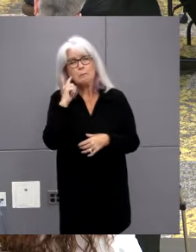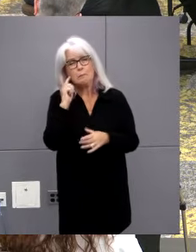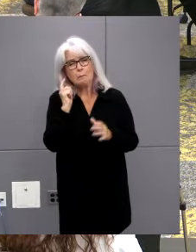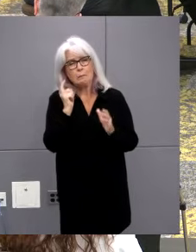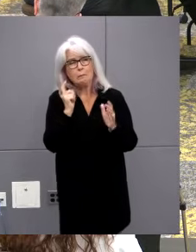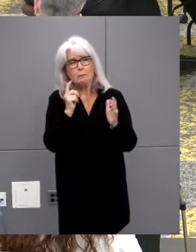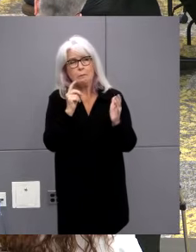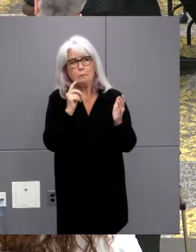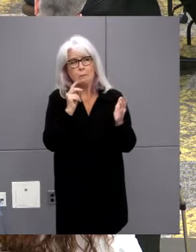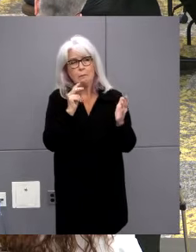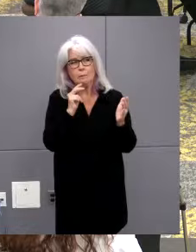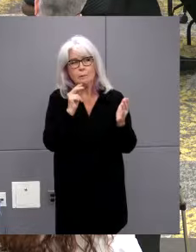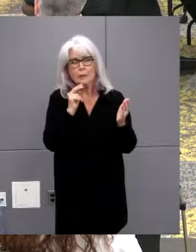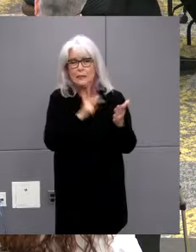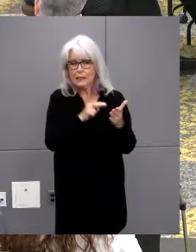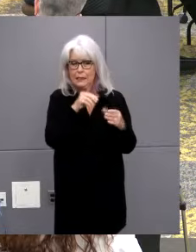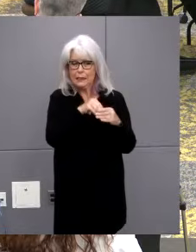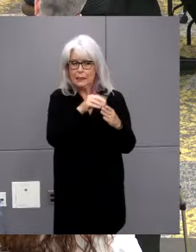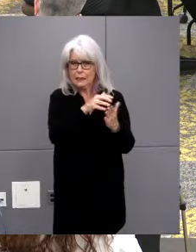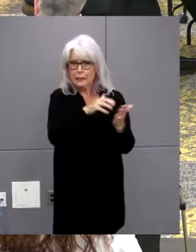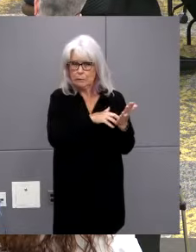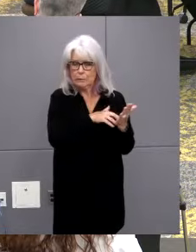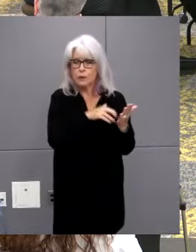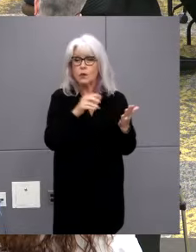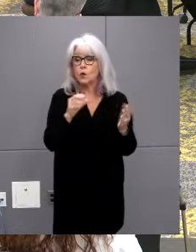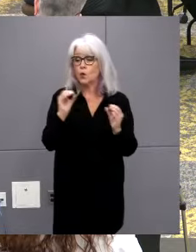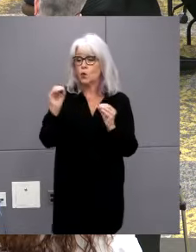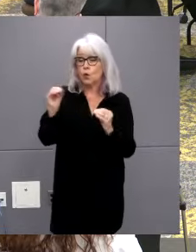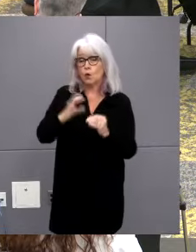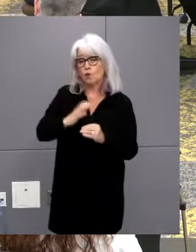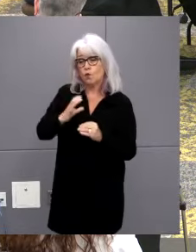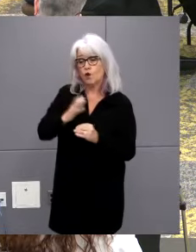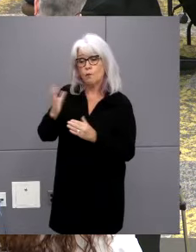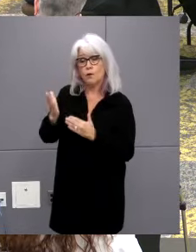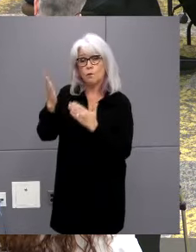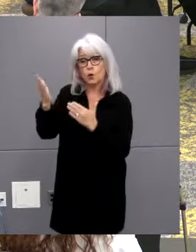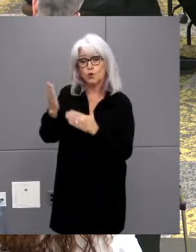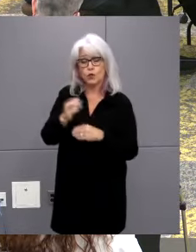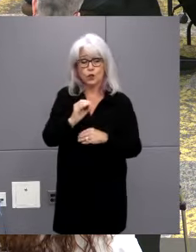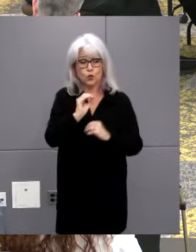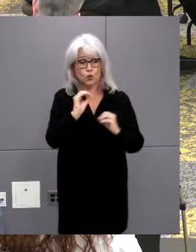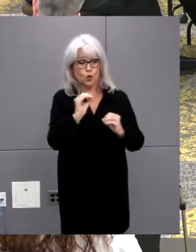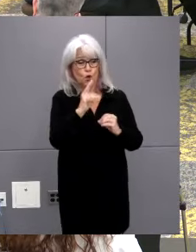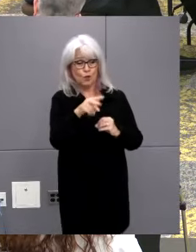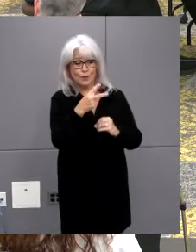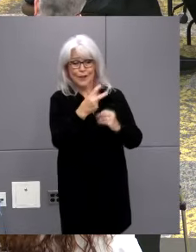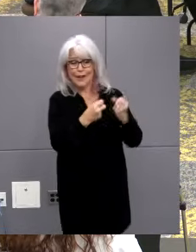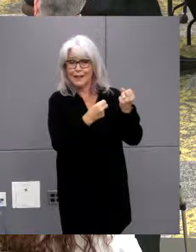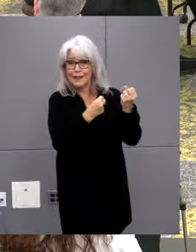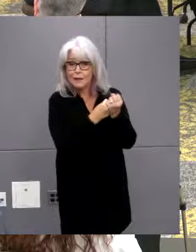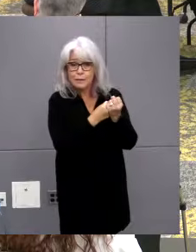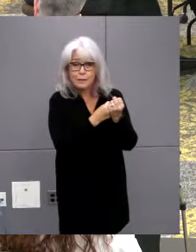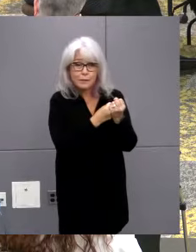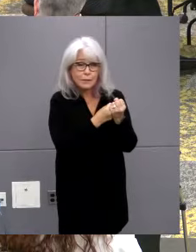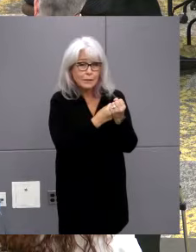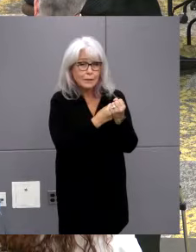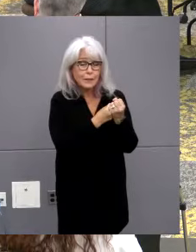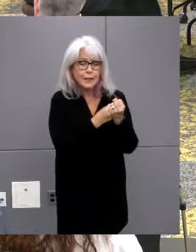is that with the exception of no formal motion and no second, we have, if